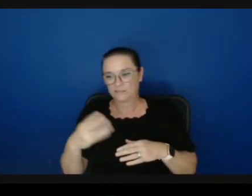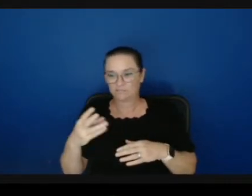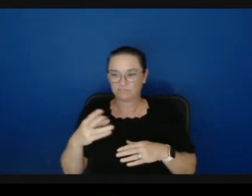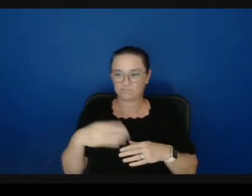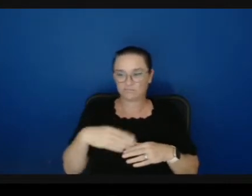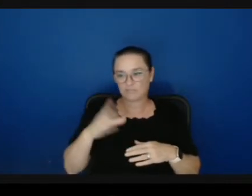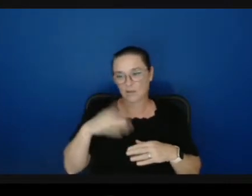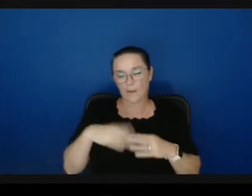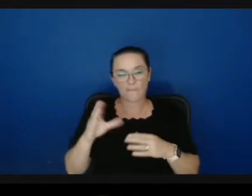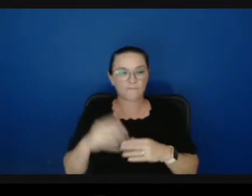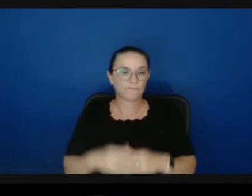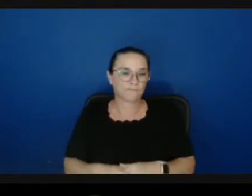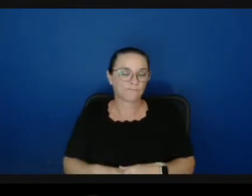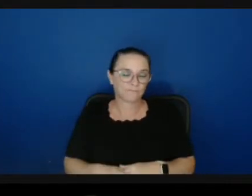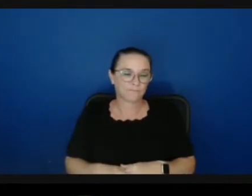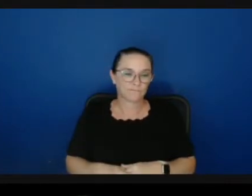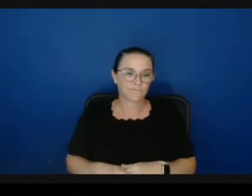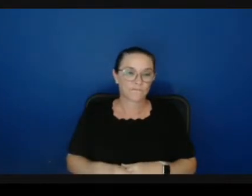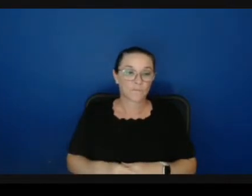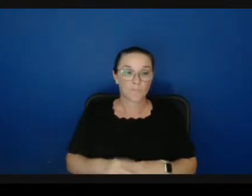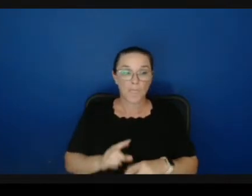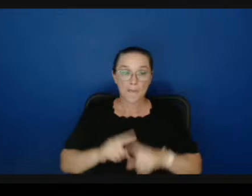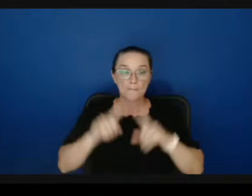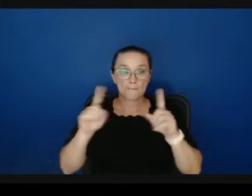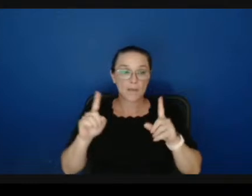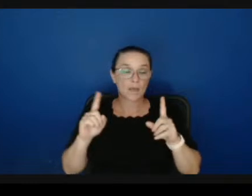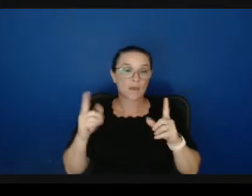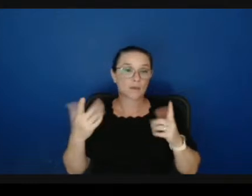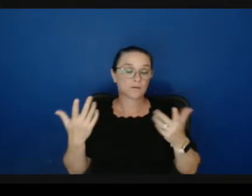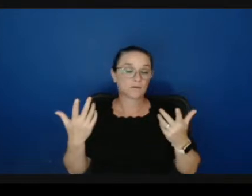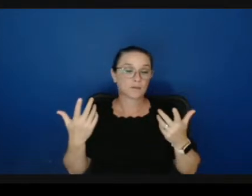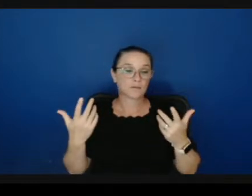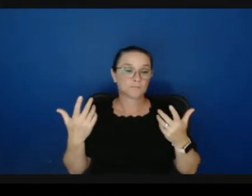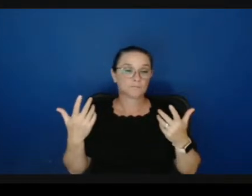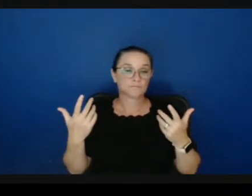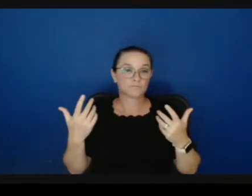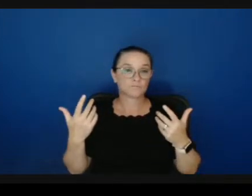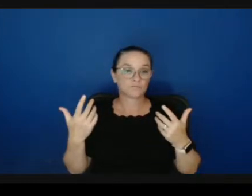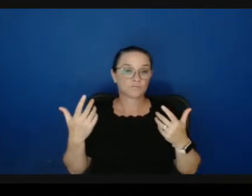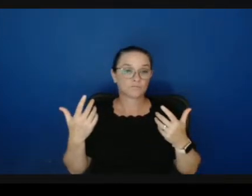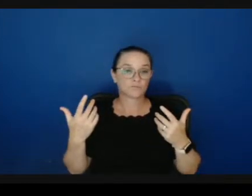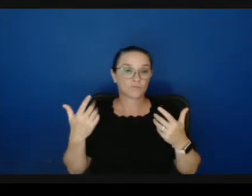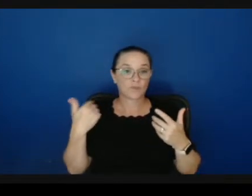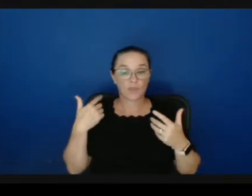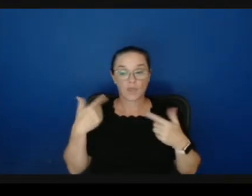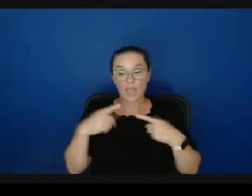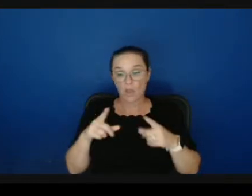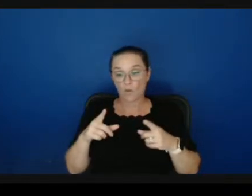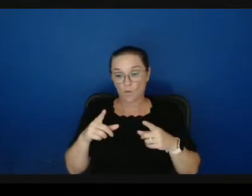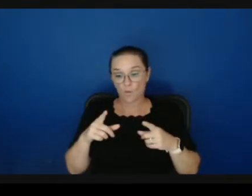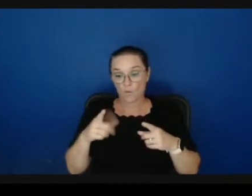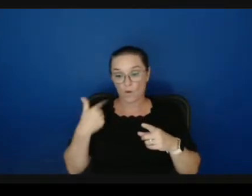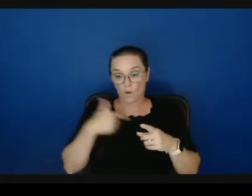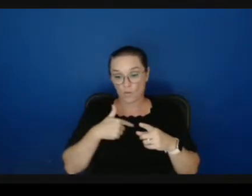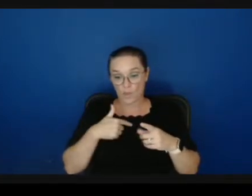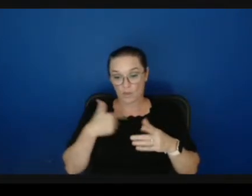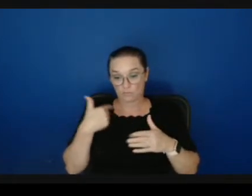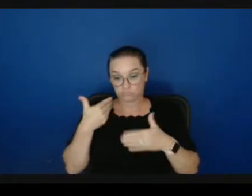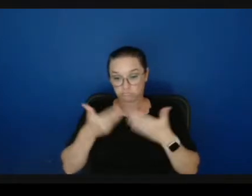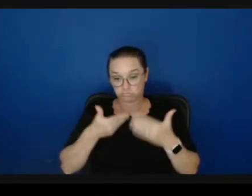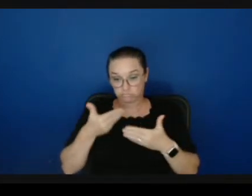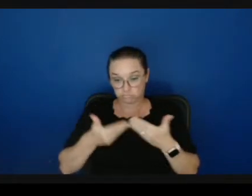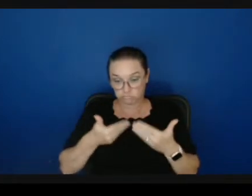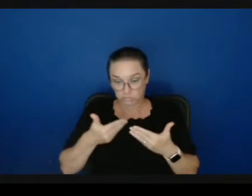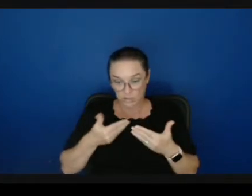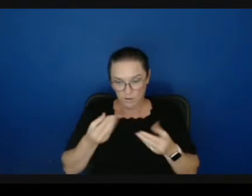range. But it could be that as we approach that, we see more smaller events occurring